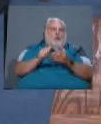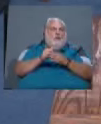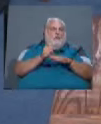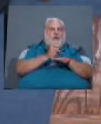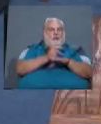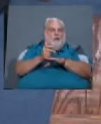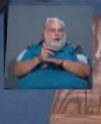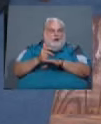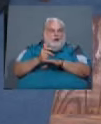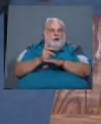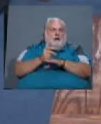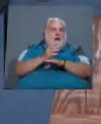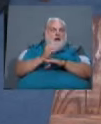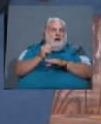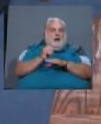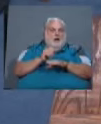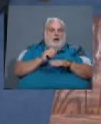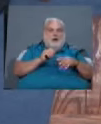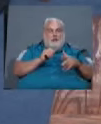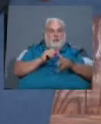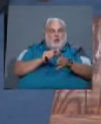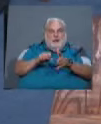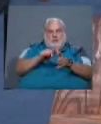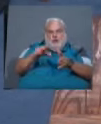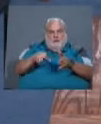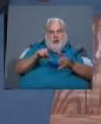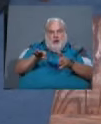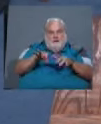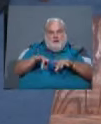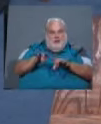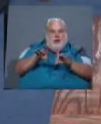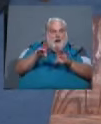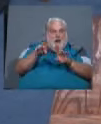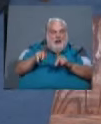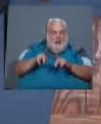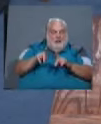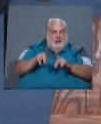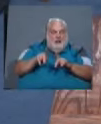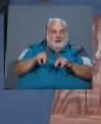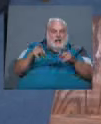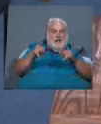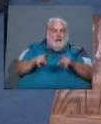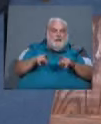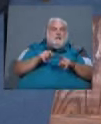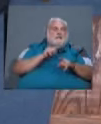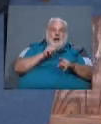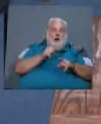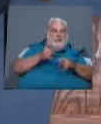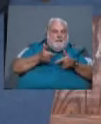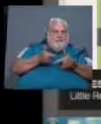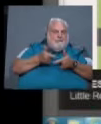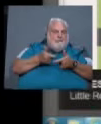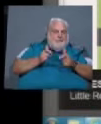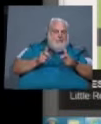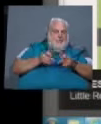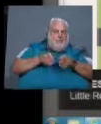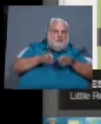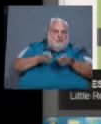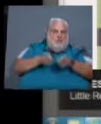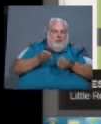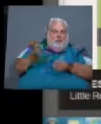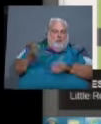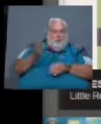parking or all the drop-off and pickup to happen off the street there on the west